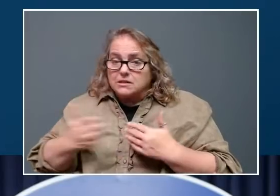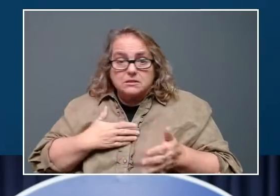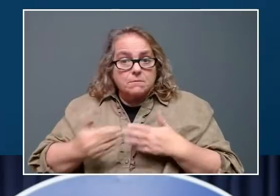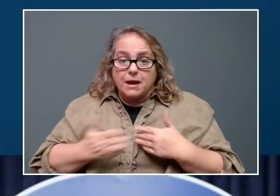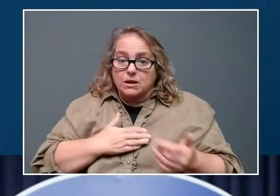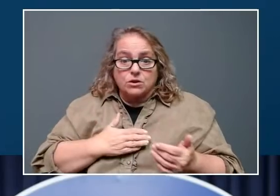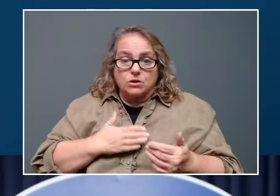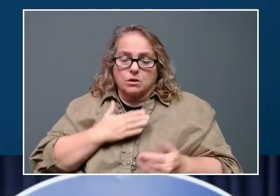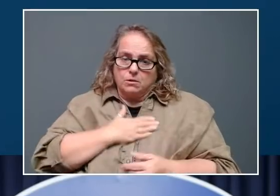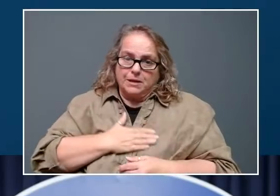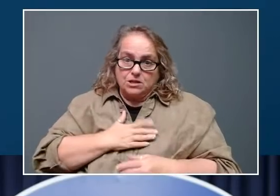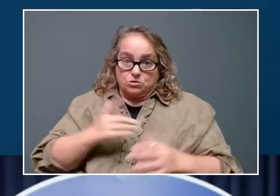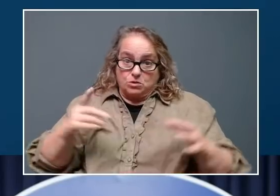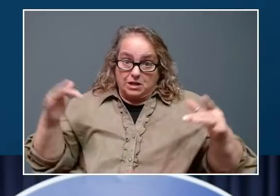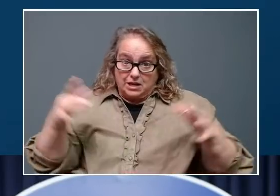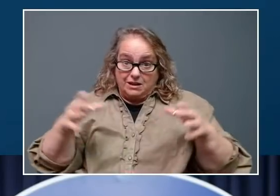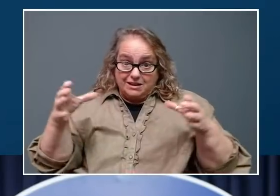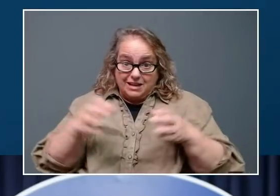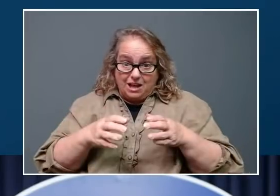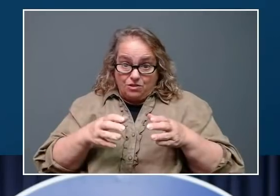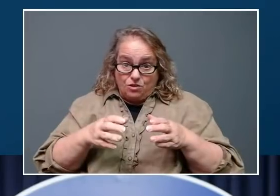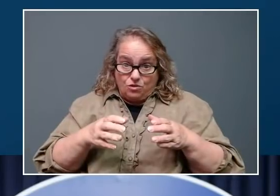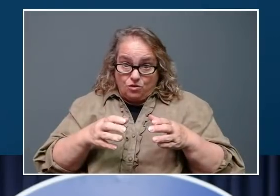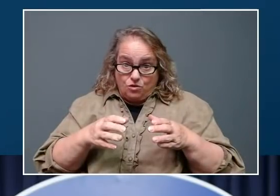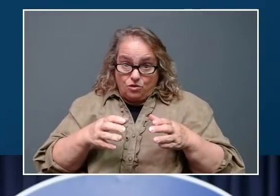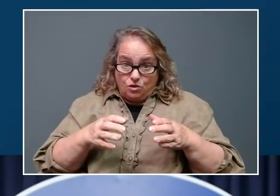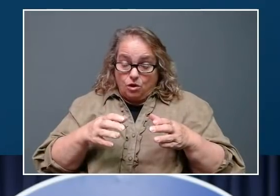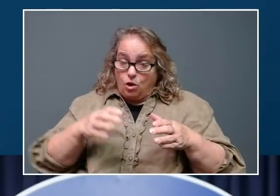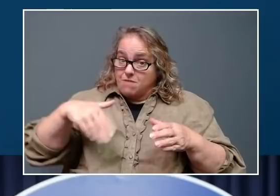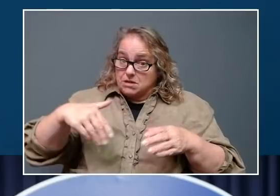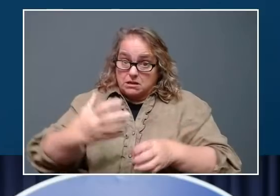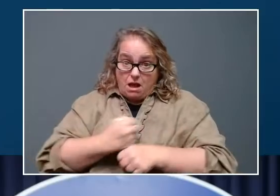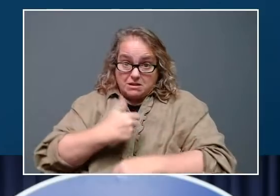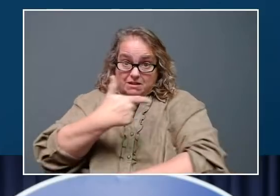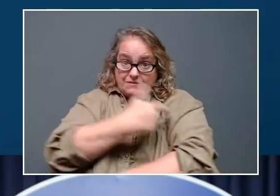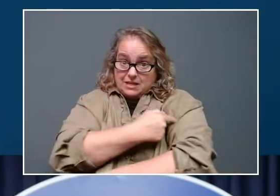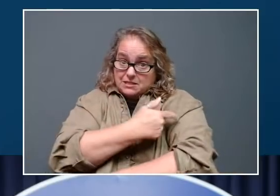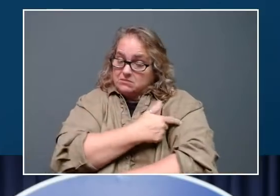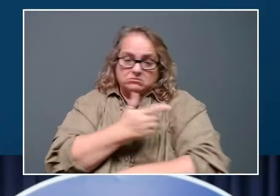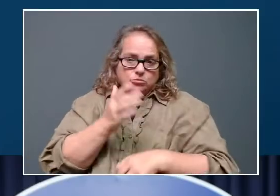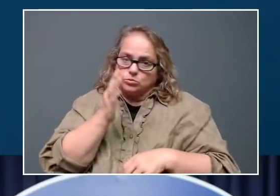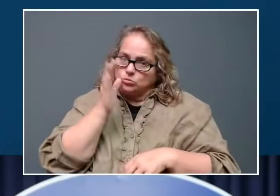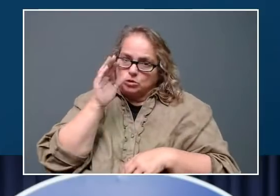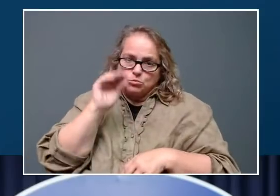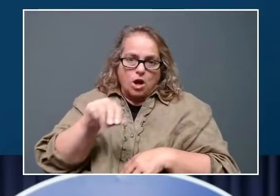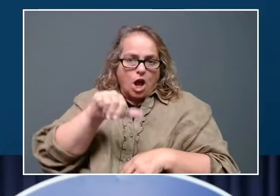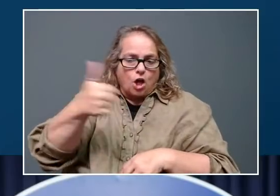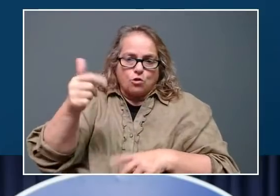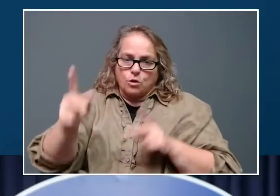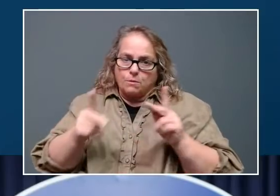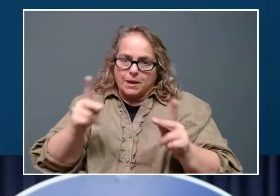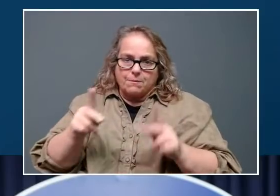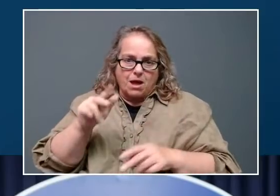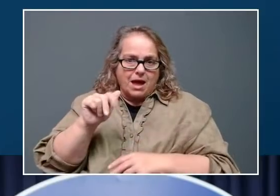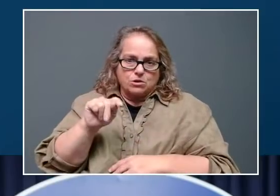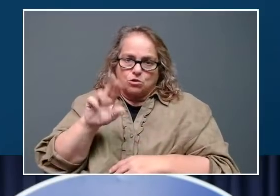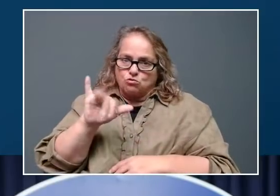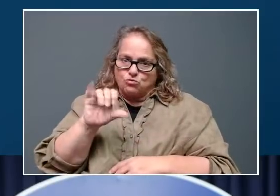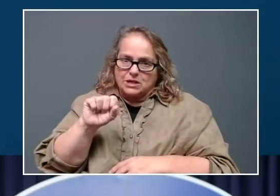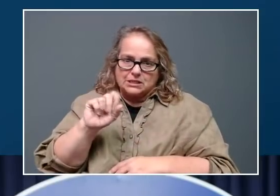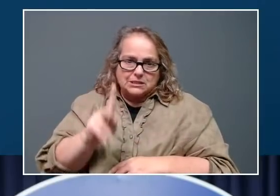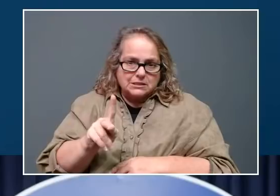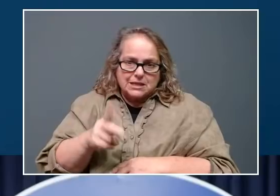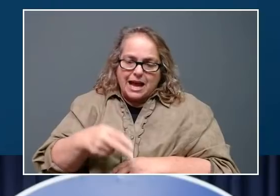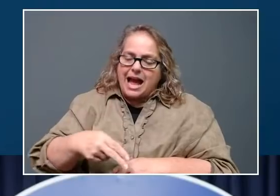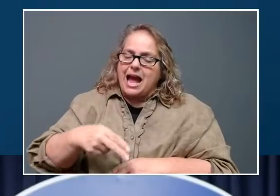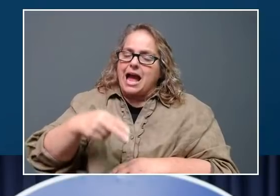getting together, not having gotten vaccinated, puts the other people that you are with at very high